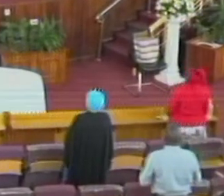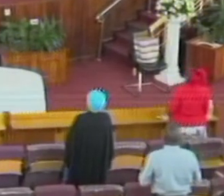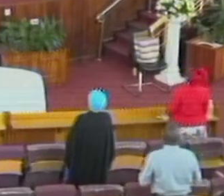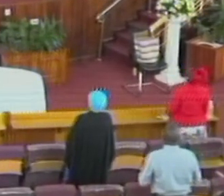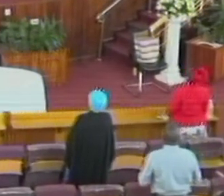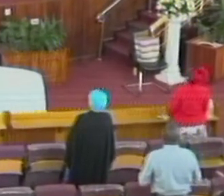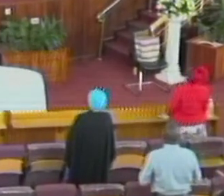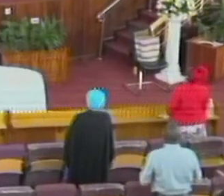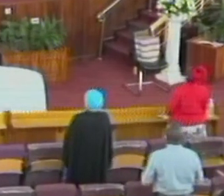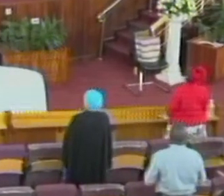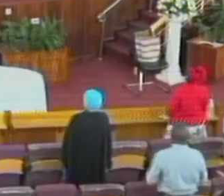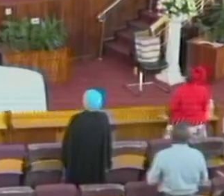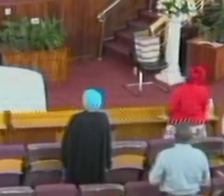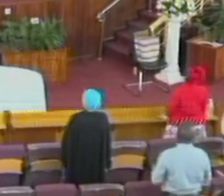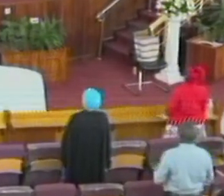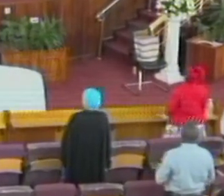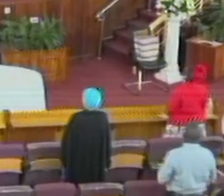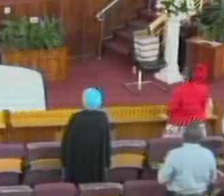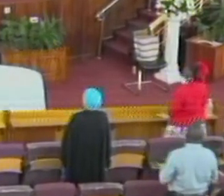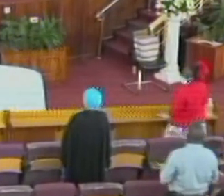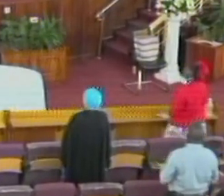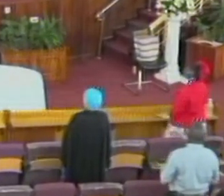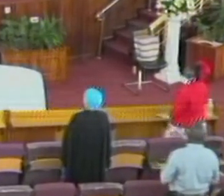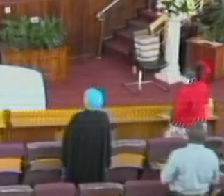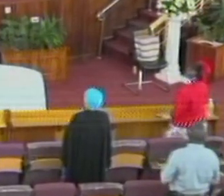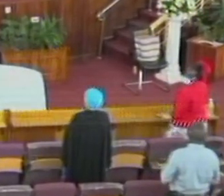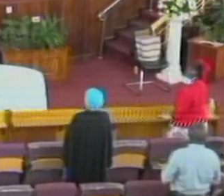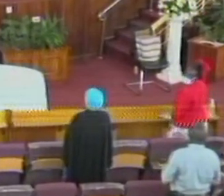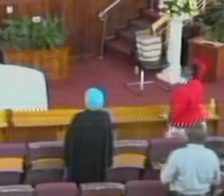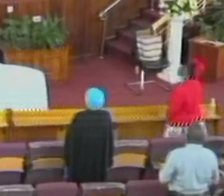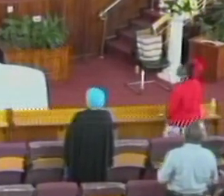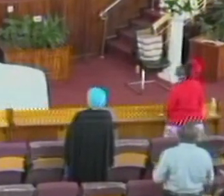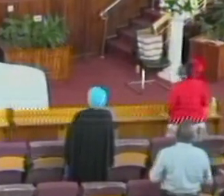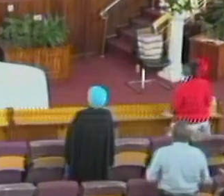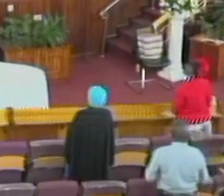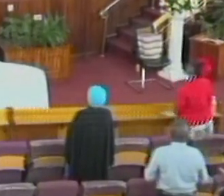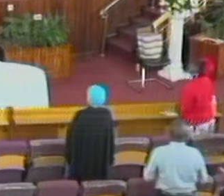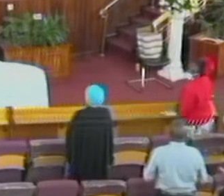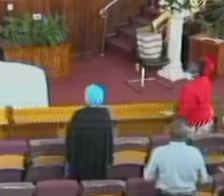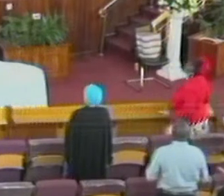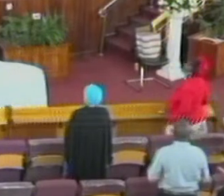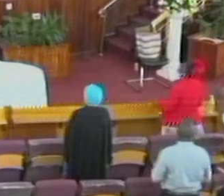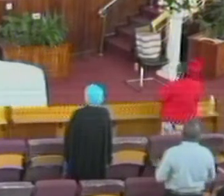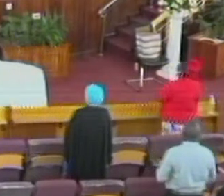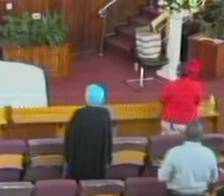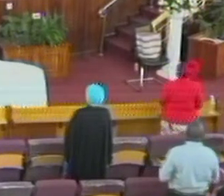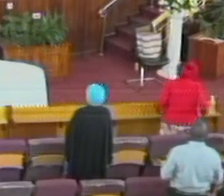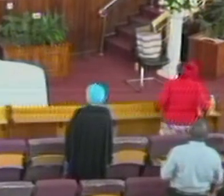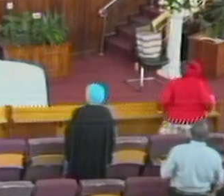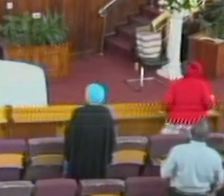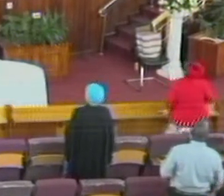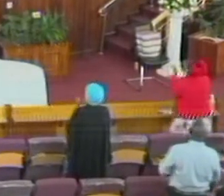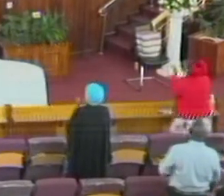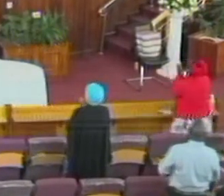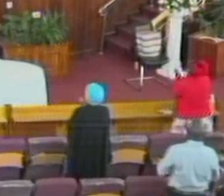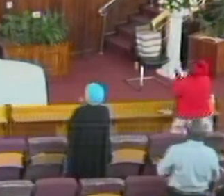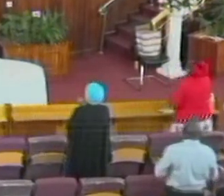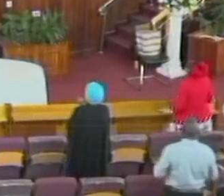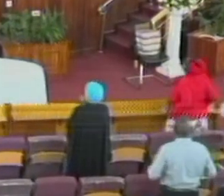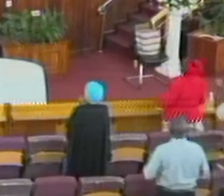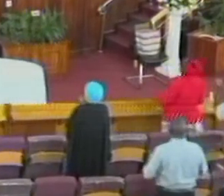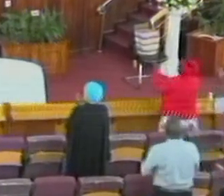What else can we do this morning but give Him praise? Come on, put those hands together like this as we praise the Lord in this church.